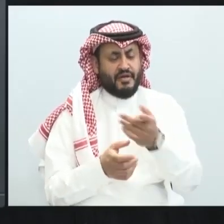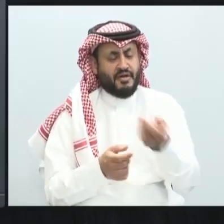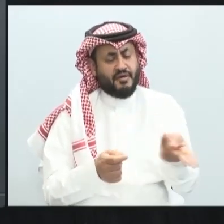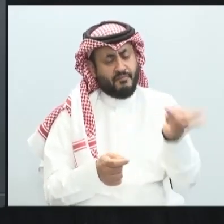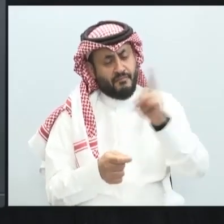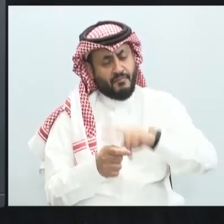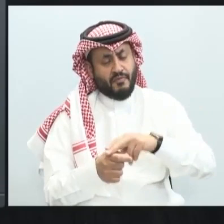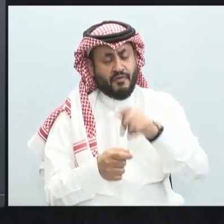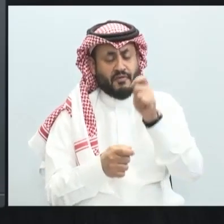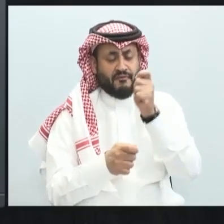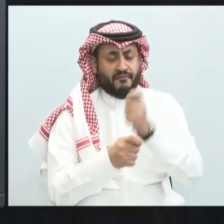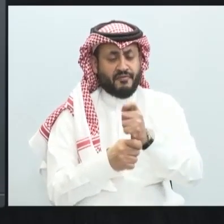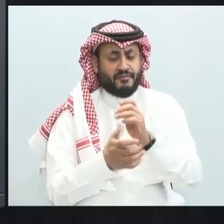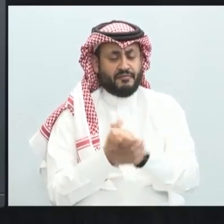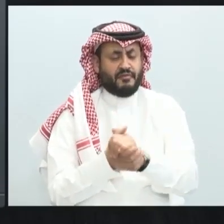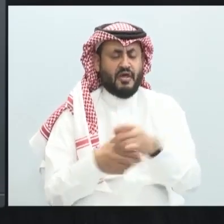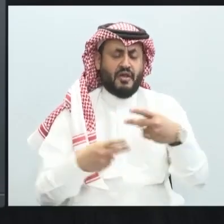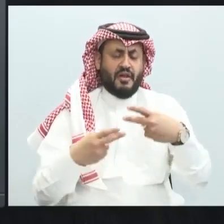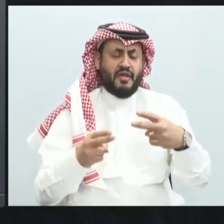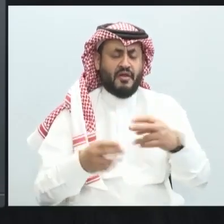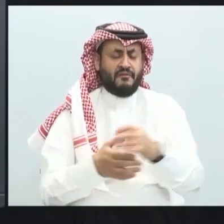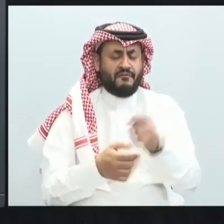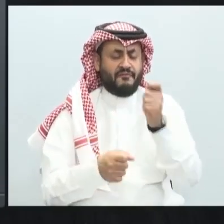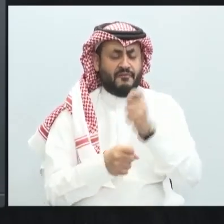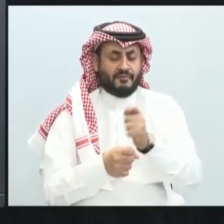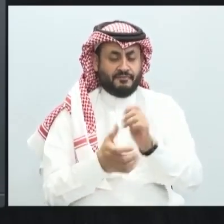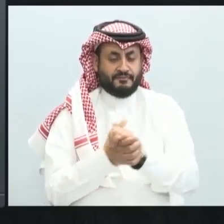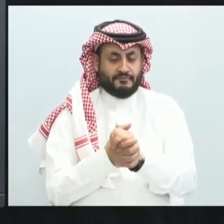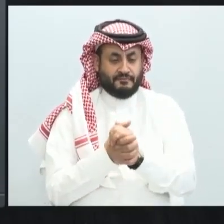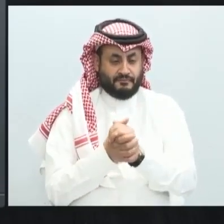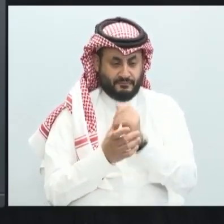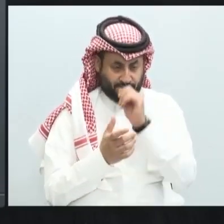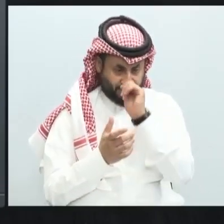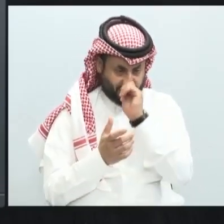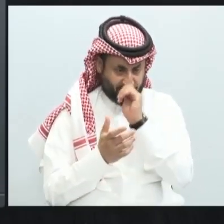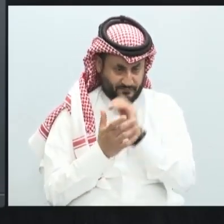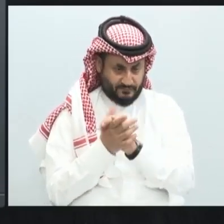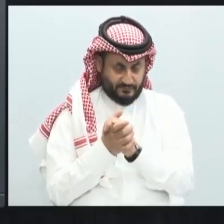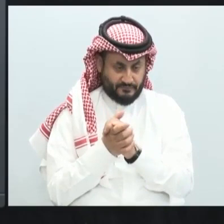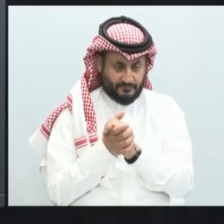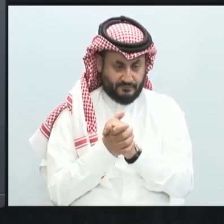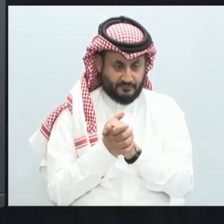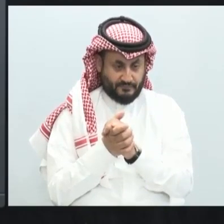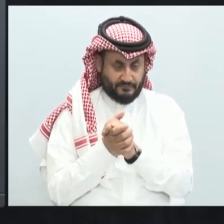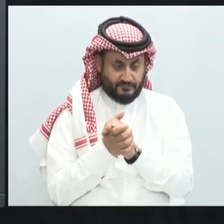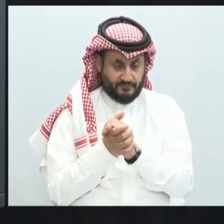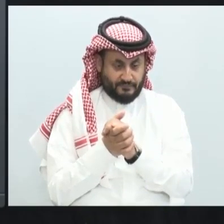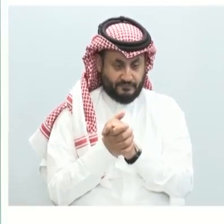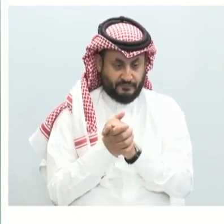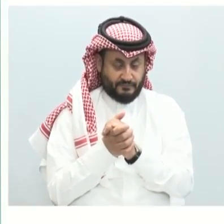it a verb, to add to going to a regular verb. Now, this is